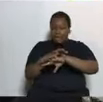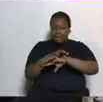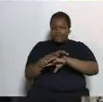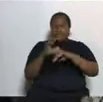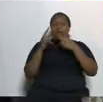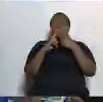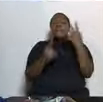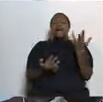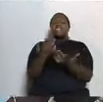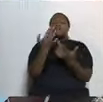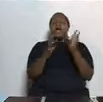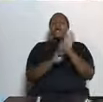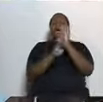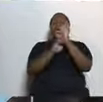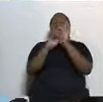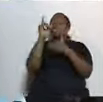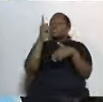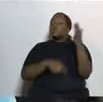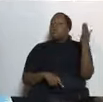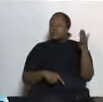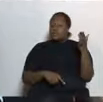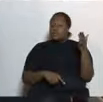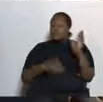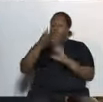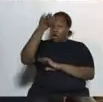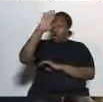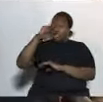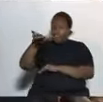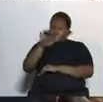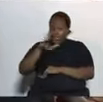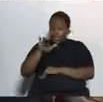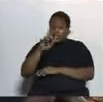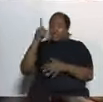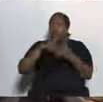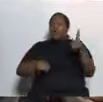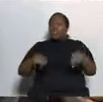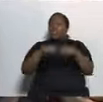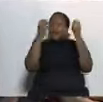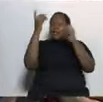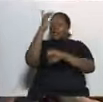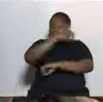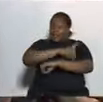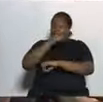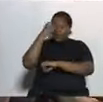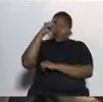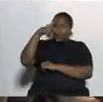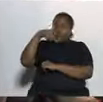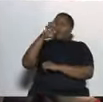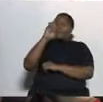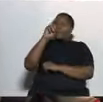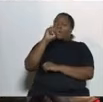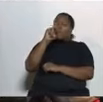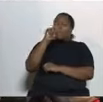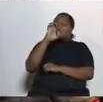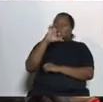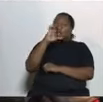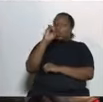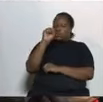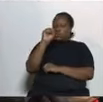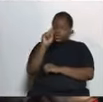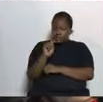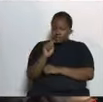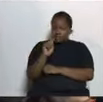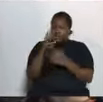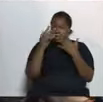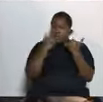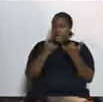does fire represent in the Bible? The presence of God. What happened on the day of Pentecost? Tongues of fire. This is the false tongues movement